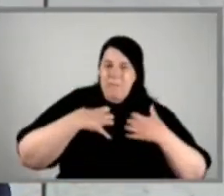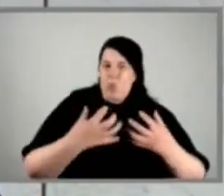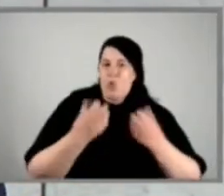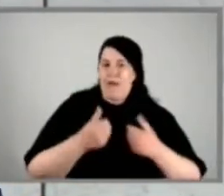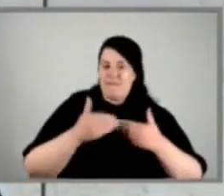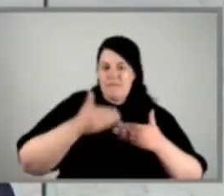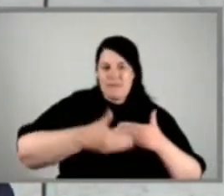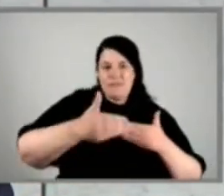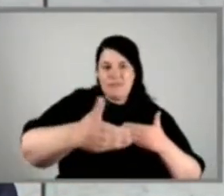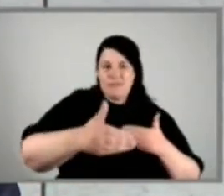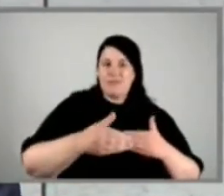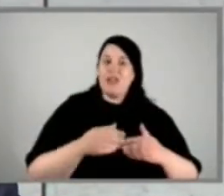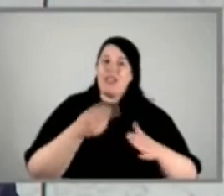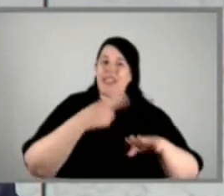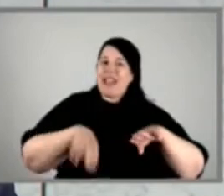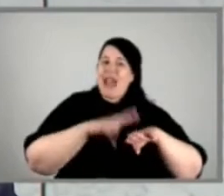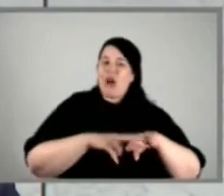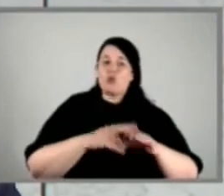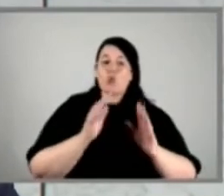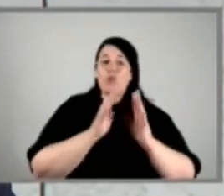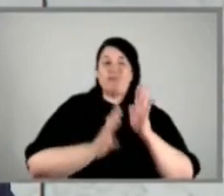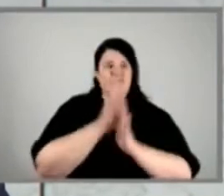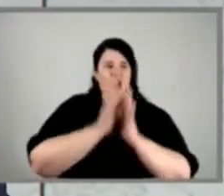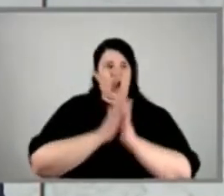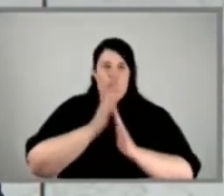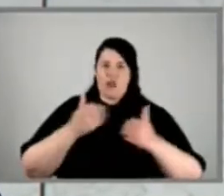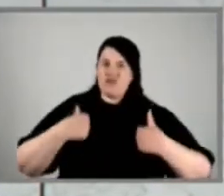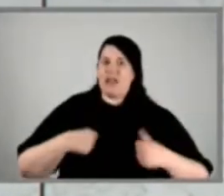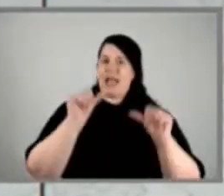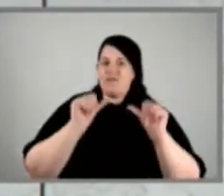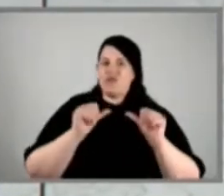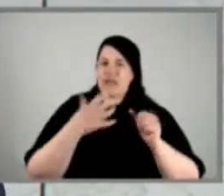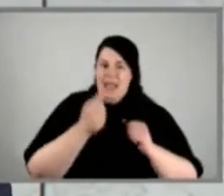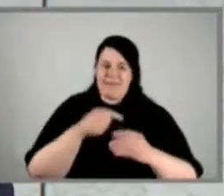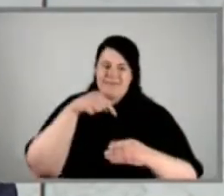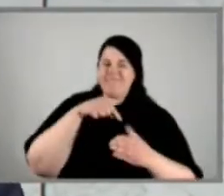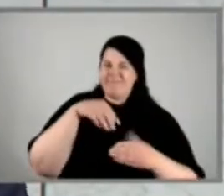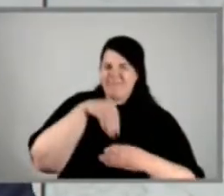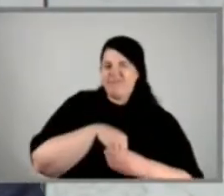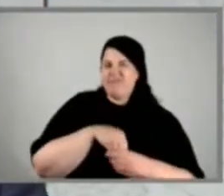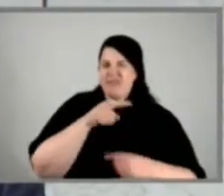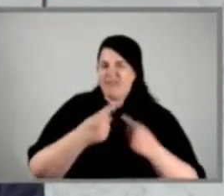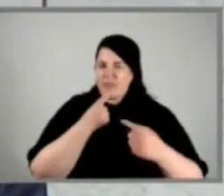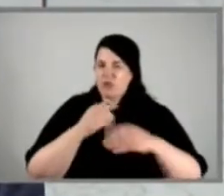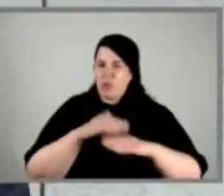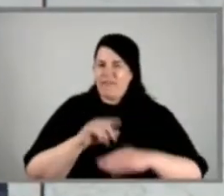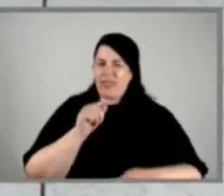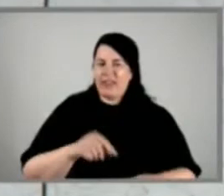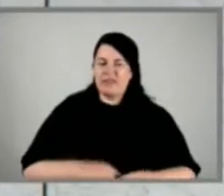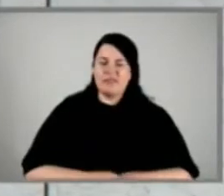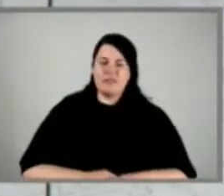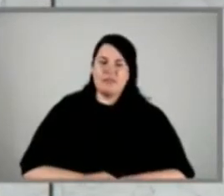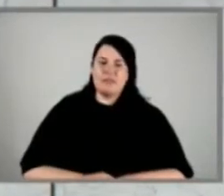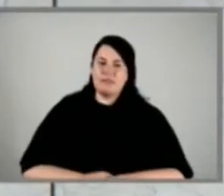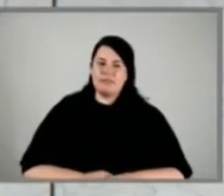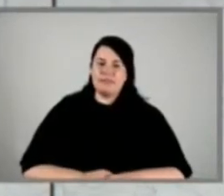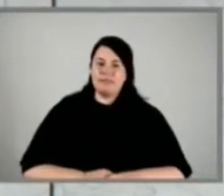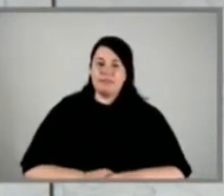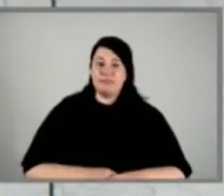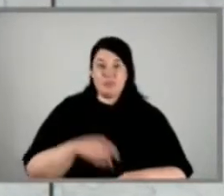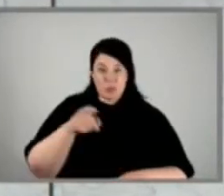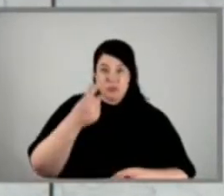Bushfire Recovery Fund in part is addressing. Our commitment is we would like to achieve the outcome you've indicated as soon